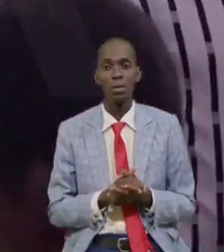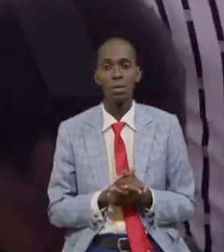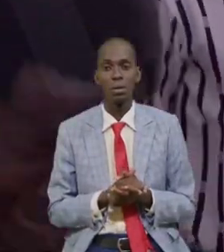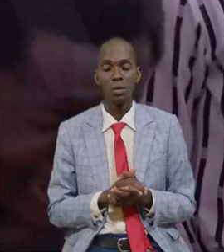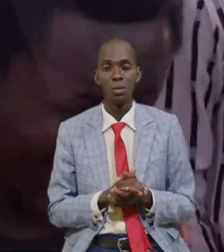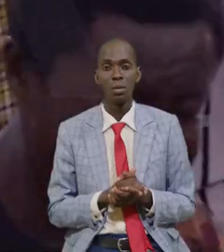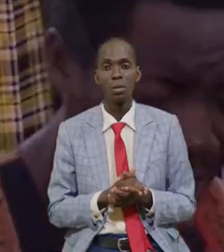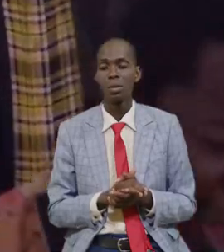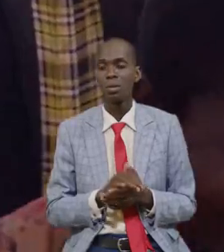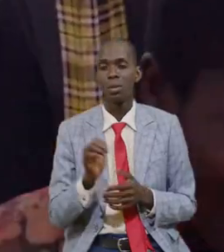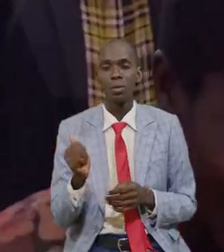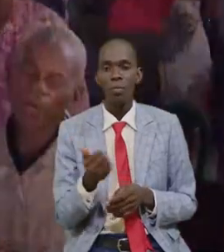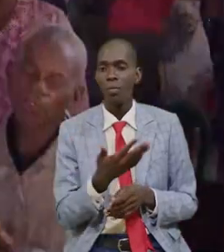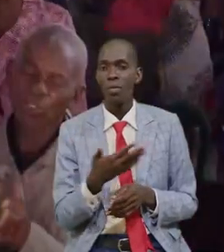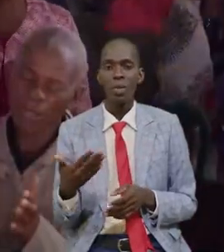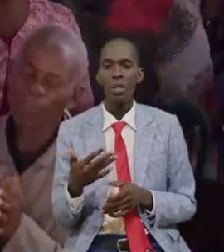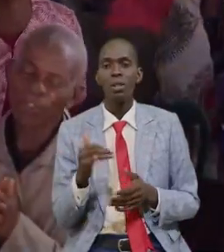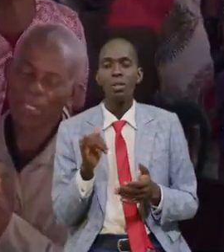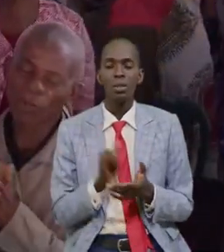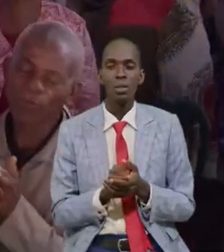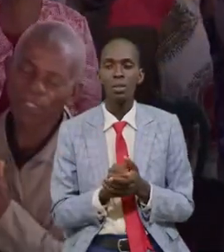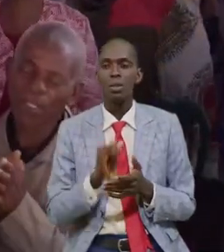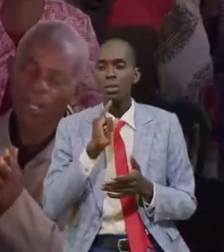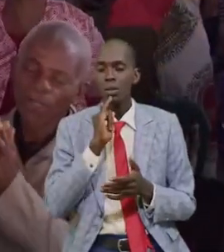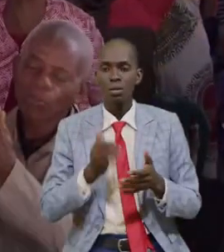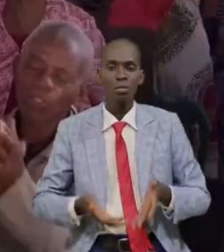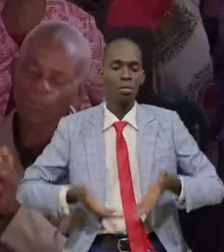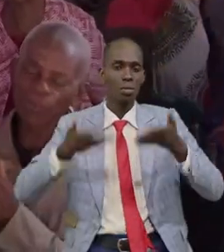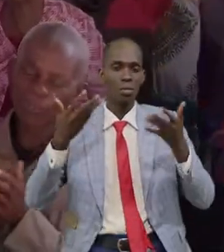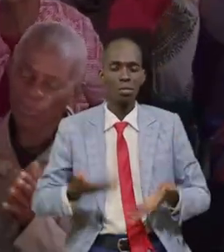there. Anything in your baggage